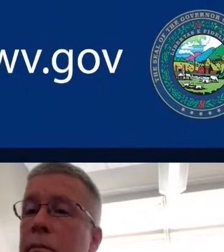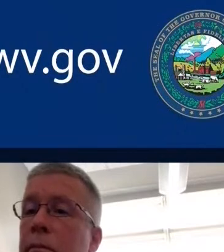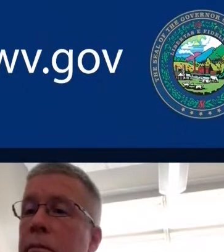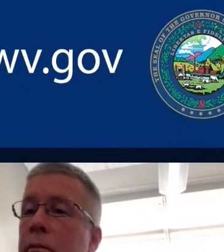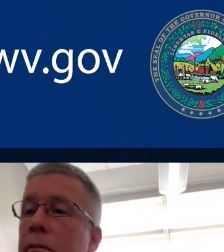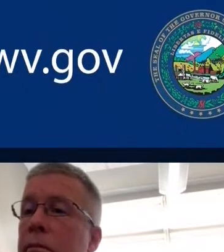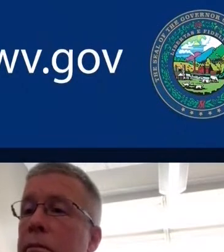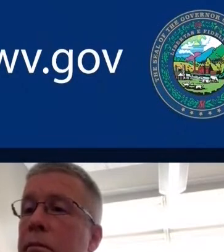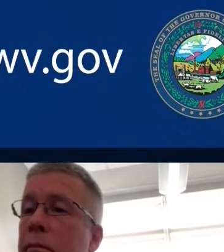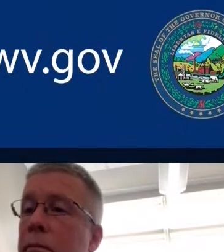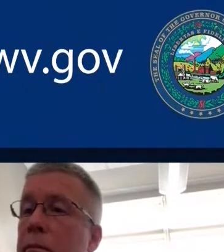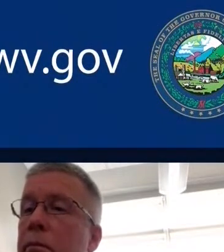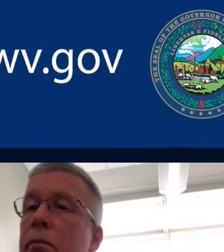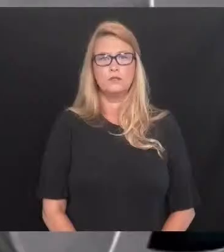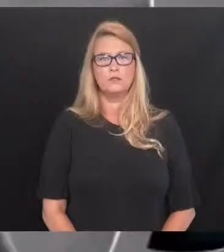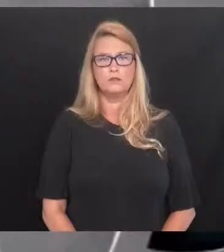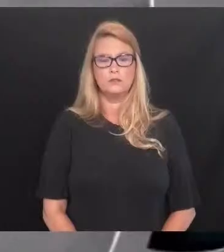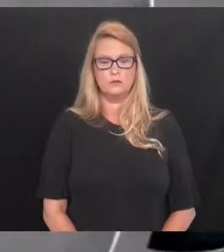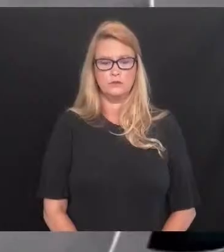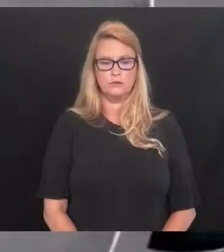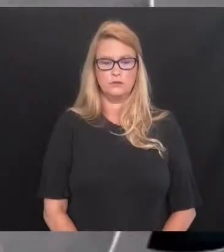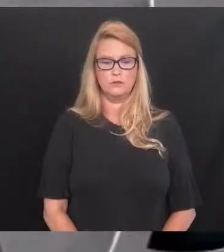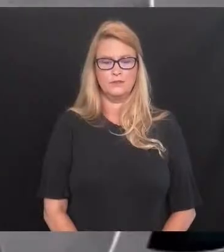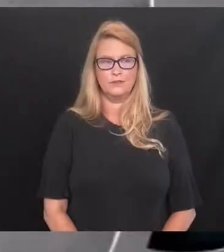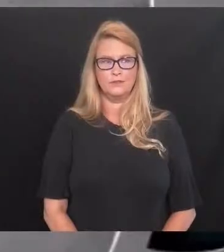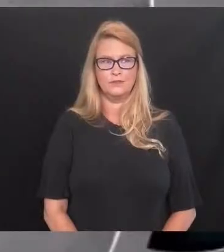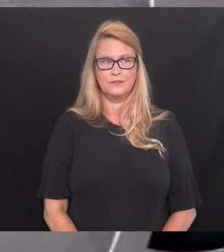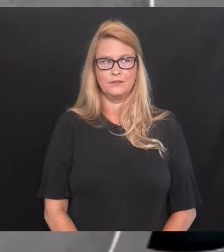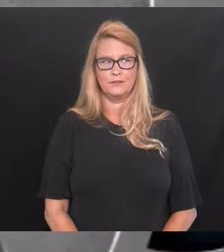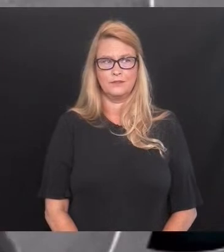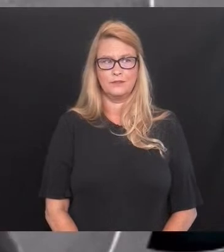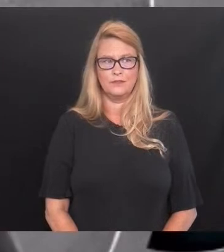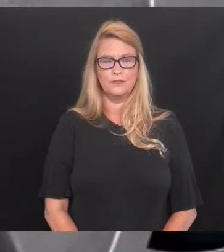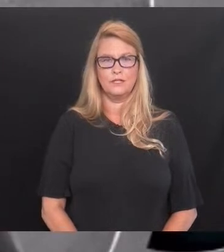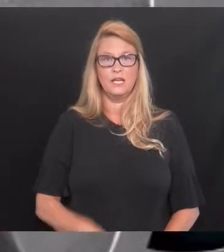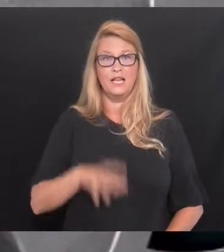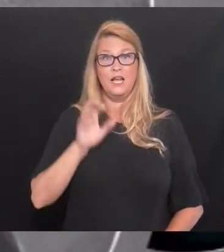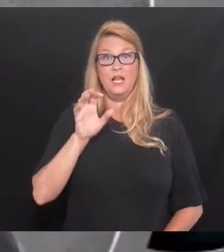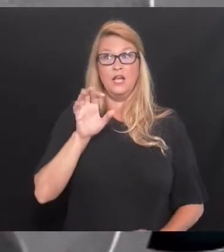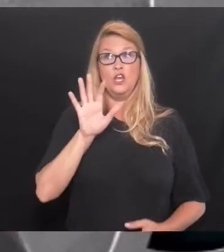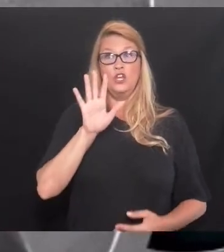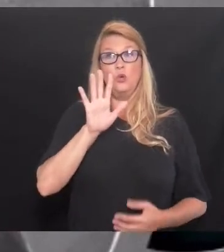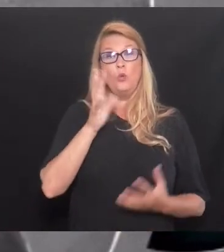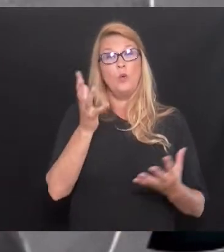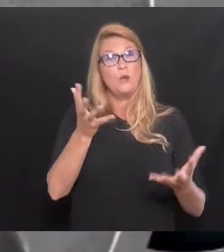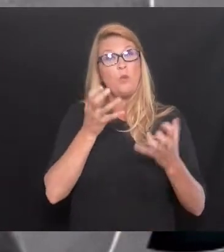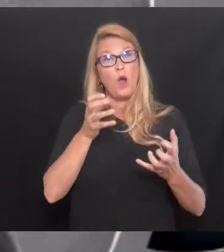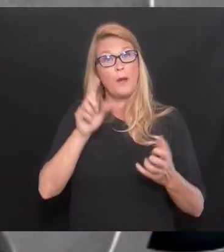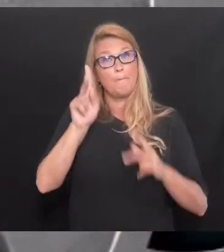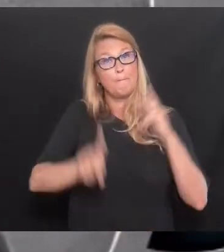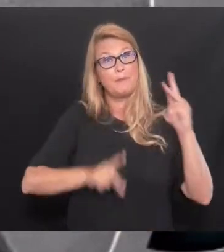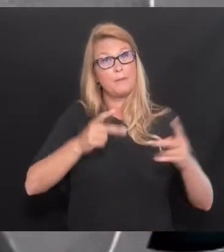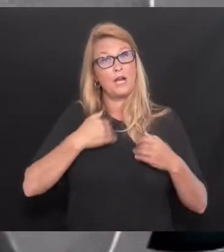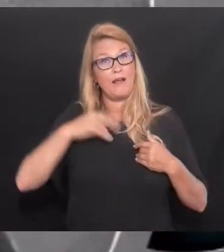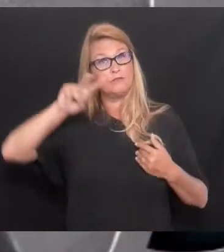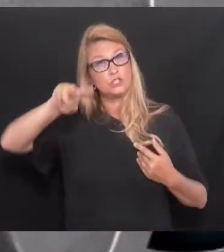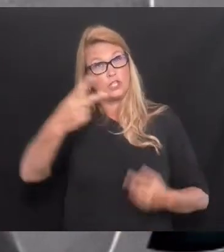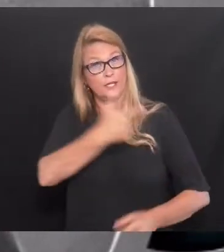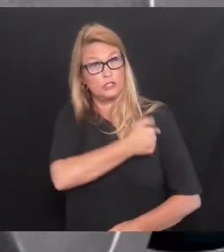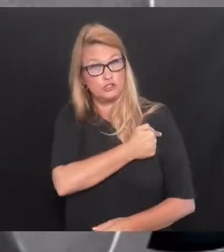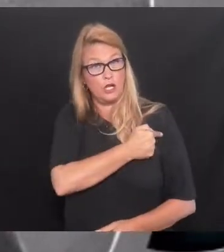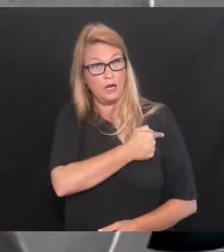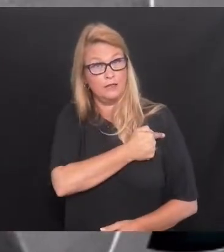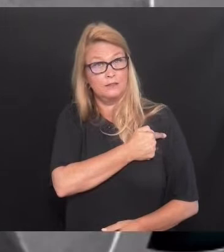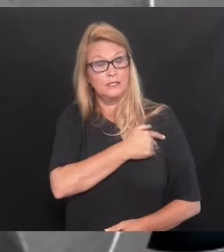Sure, Governor. Paul, I mean, you have to get the second shot or it's not as effective. So we do know that, you cited 10%